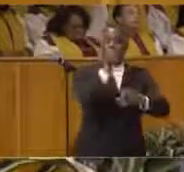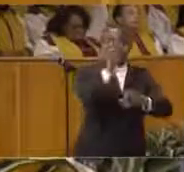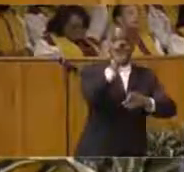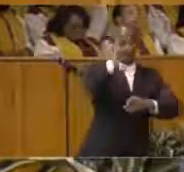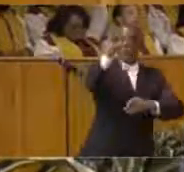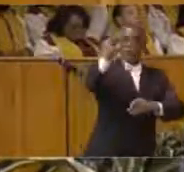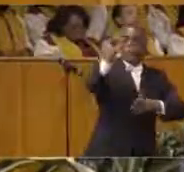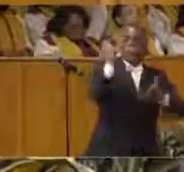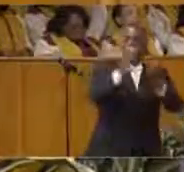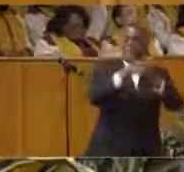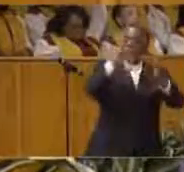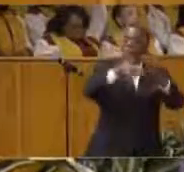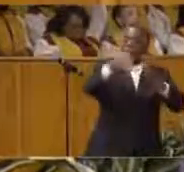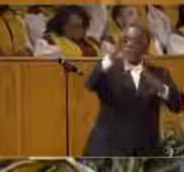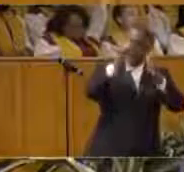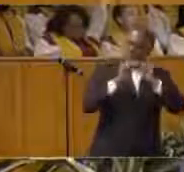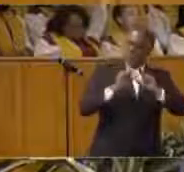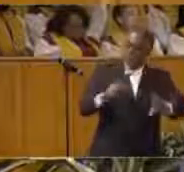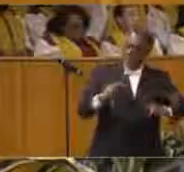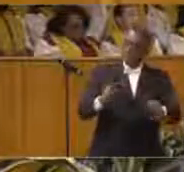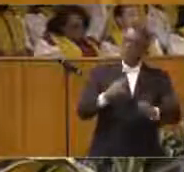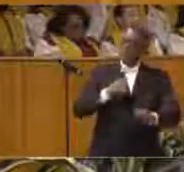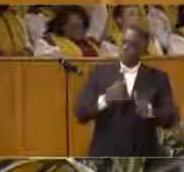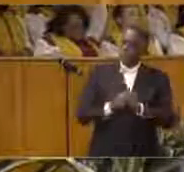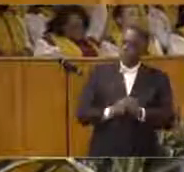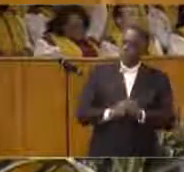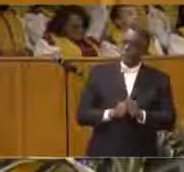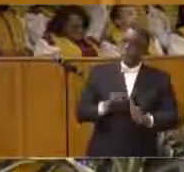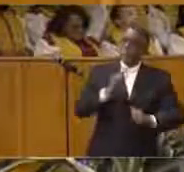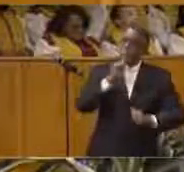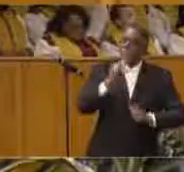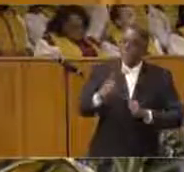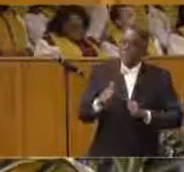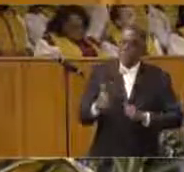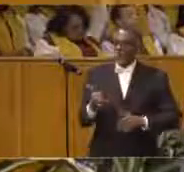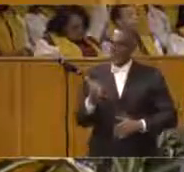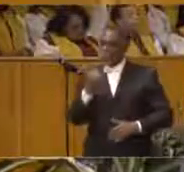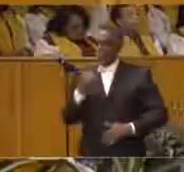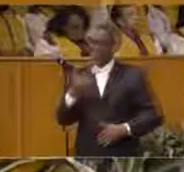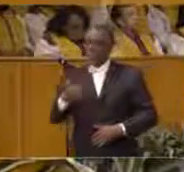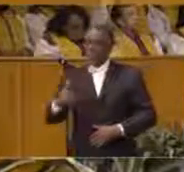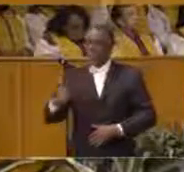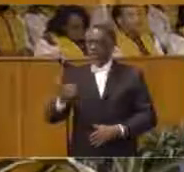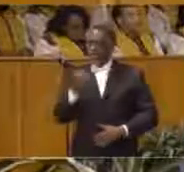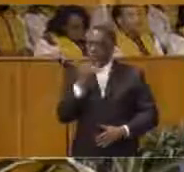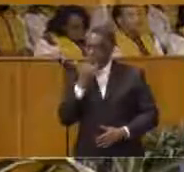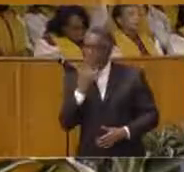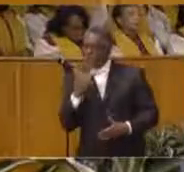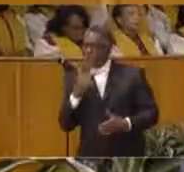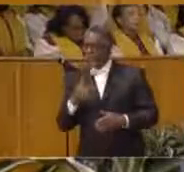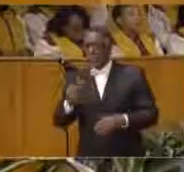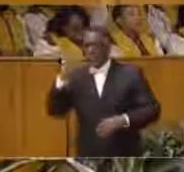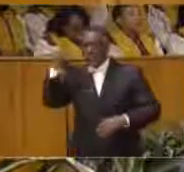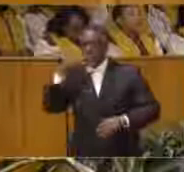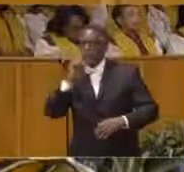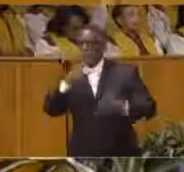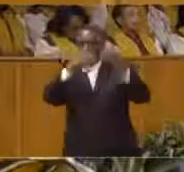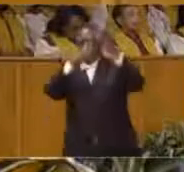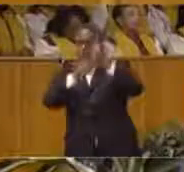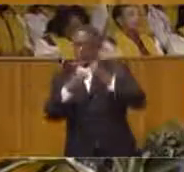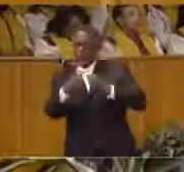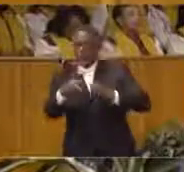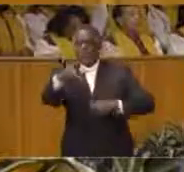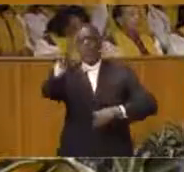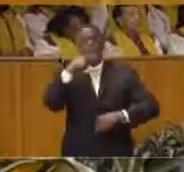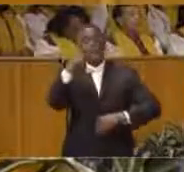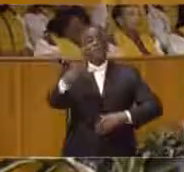gross because that's what God blessed me with. It's not God's fault the government doesn't trust you. God